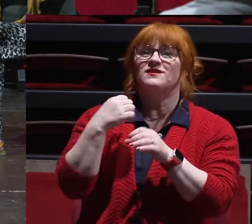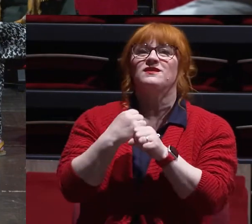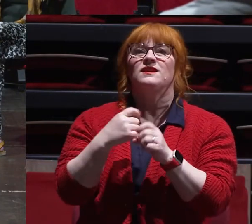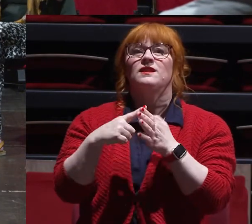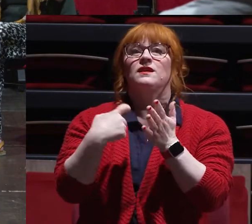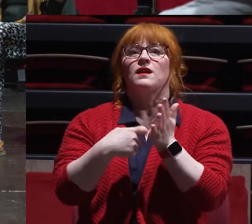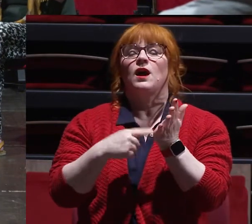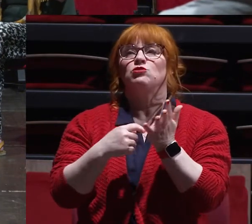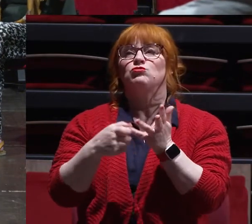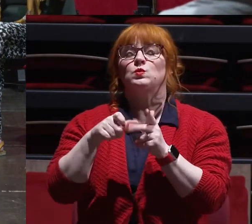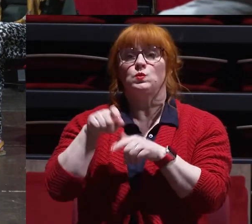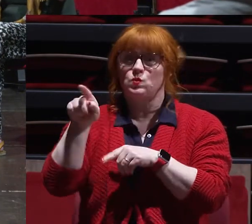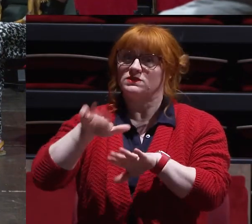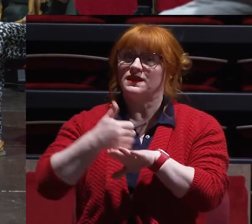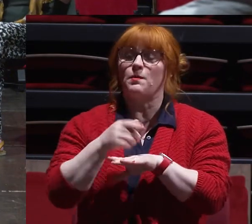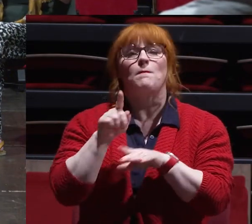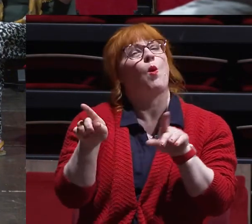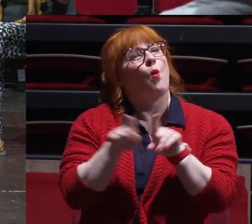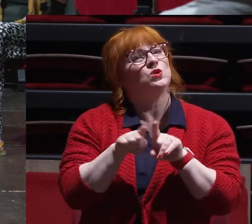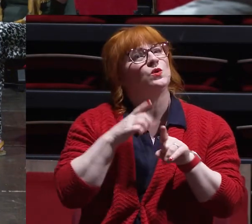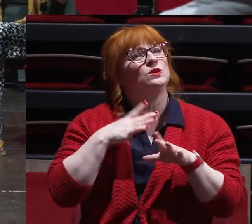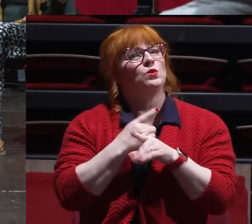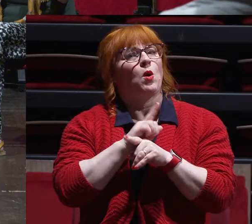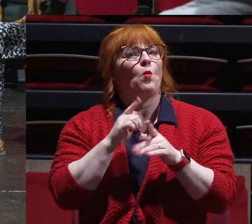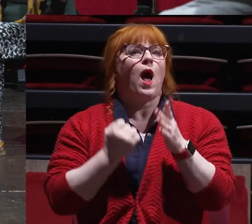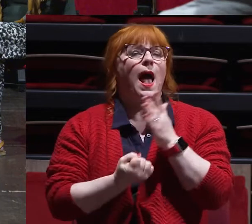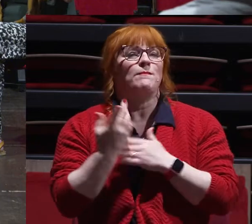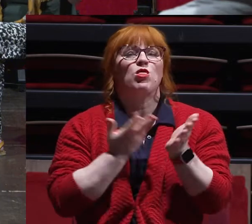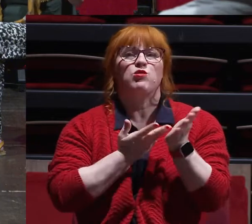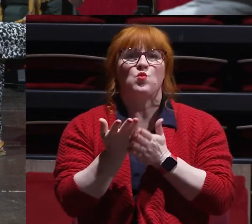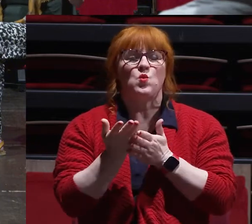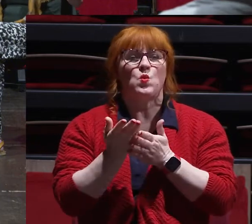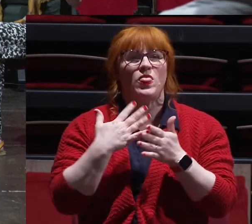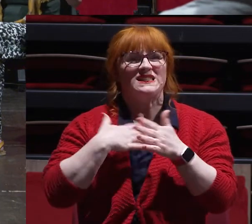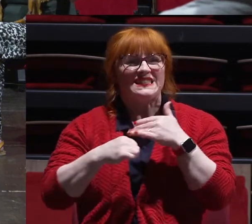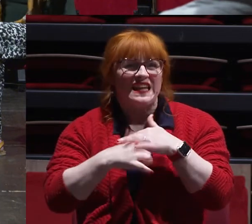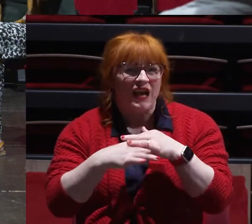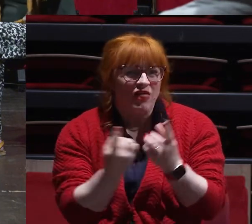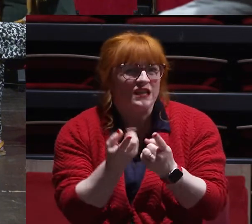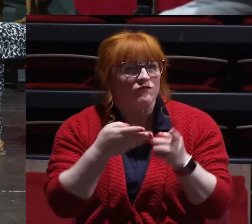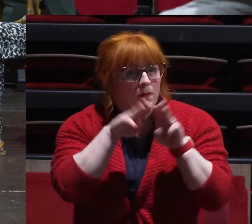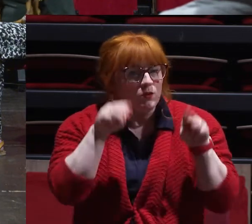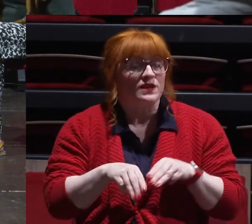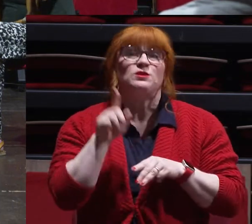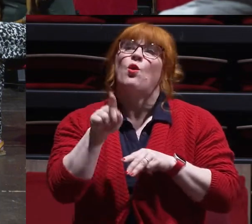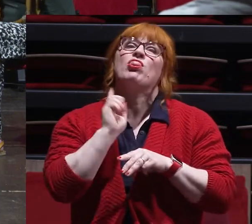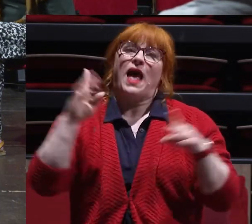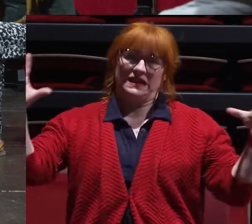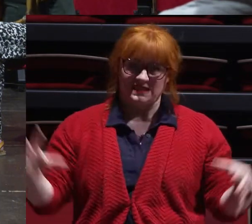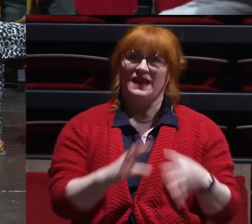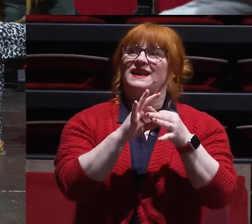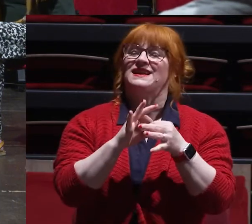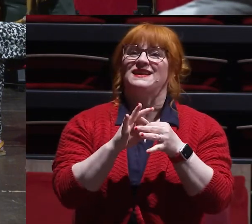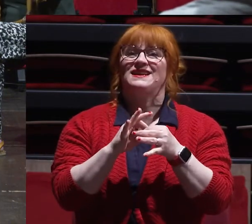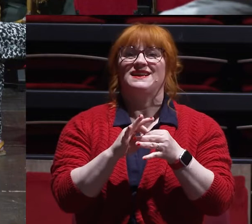key, but it needs to talk about what happened, you know, during the looting. So I need to have two times. And there's the way that